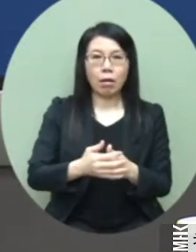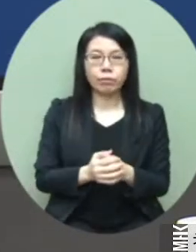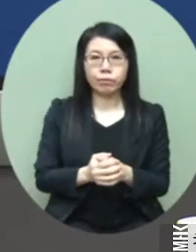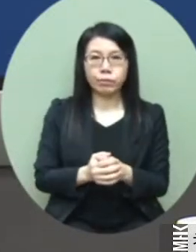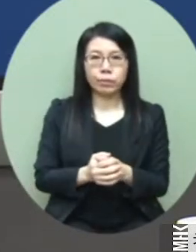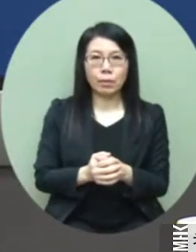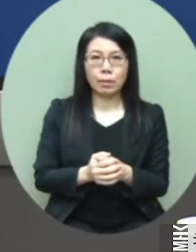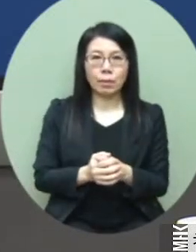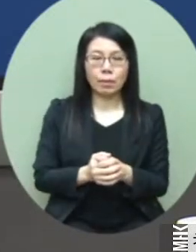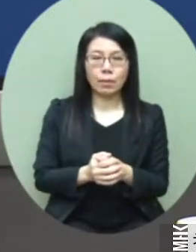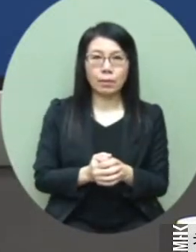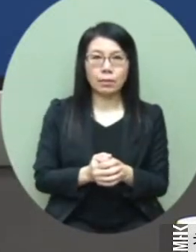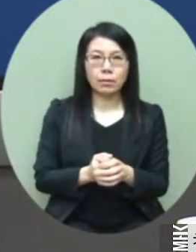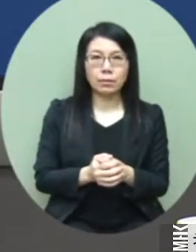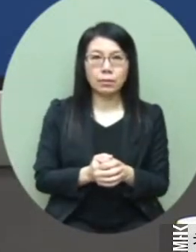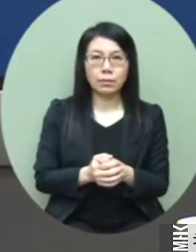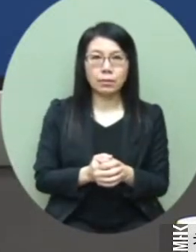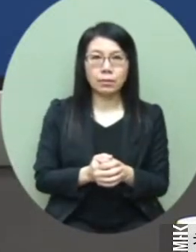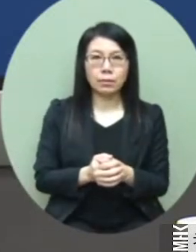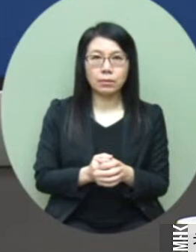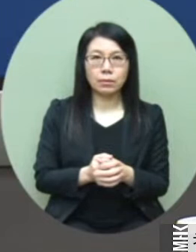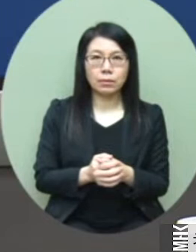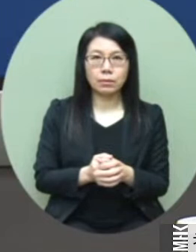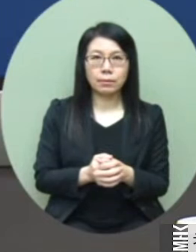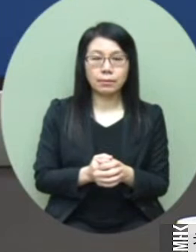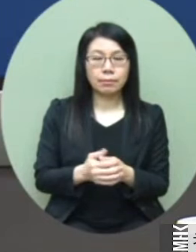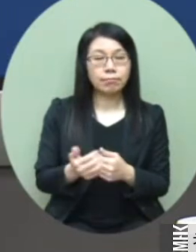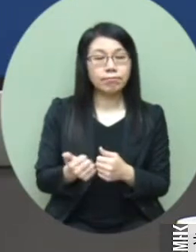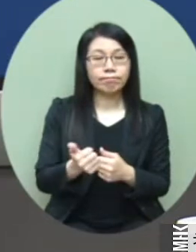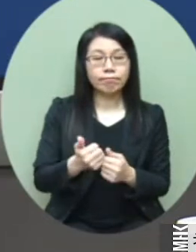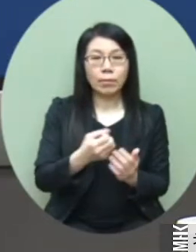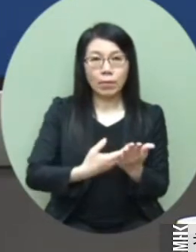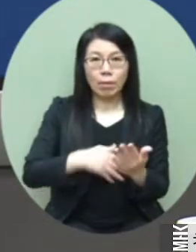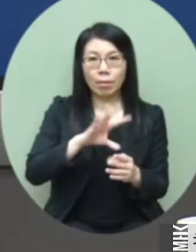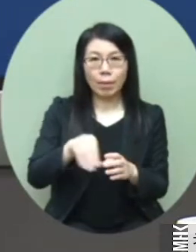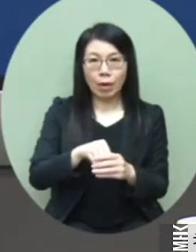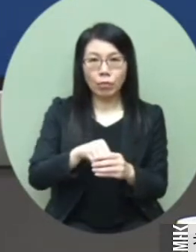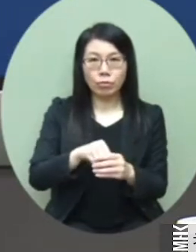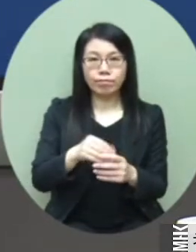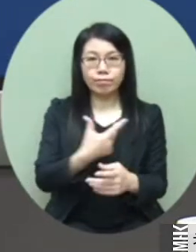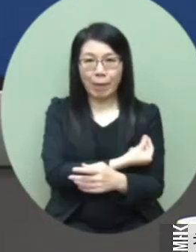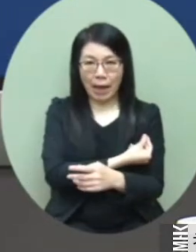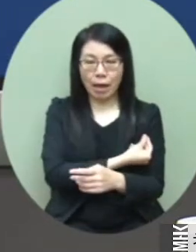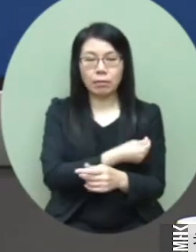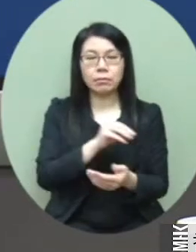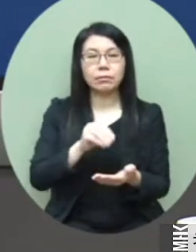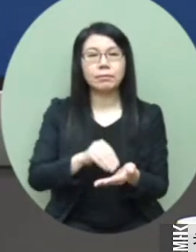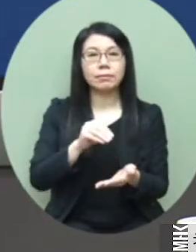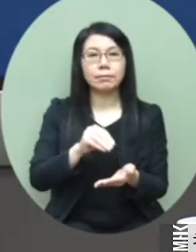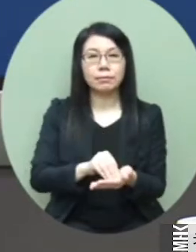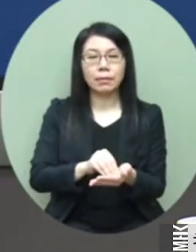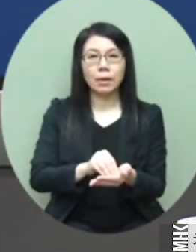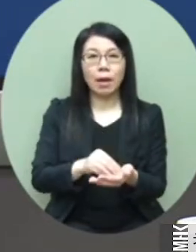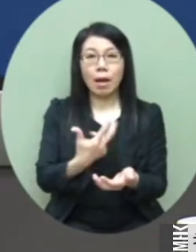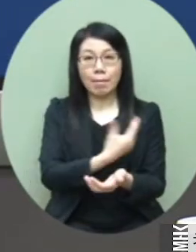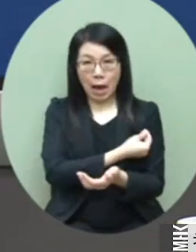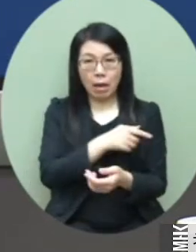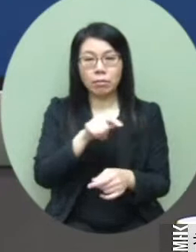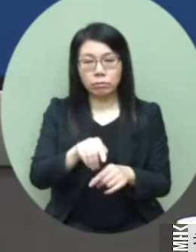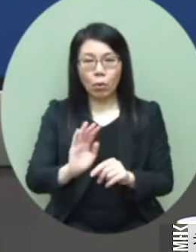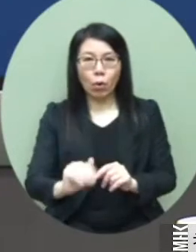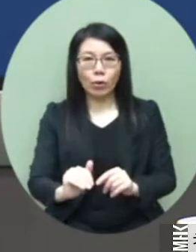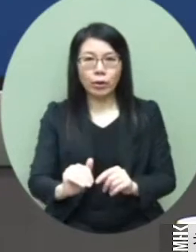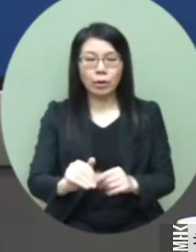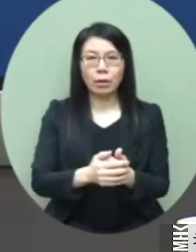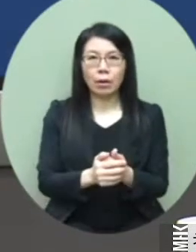create favorable conditions for resumption to normal operations after the vacation. And of course, one